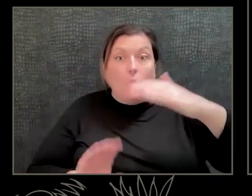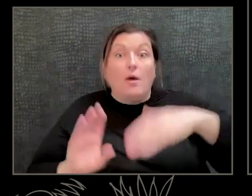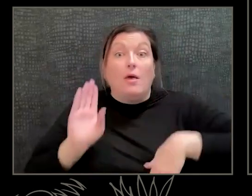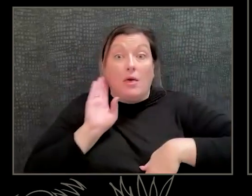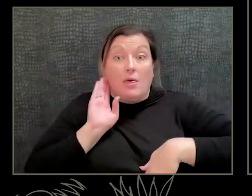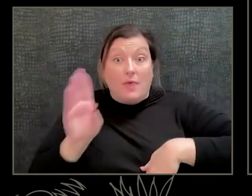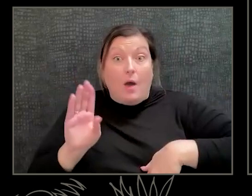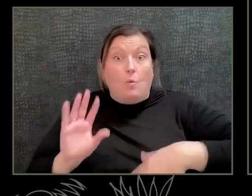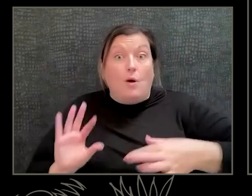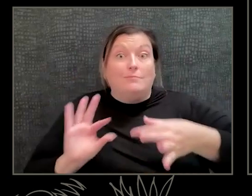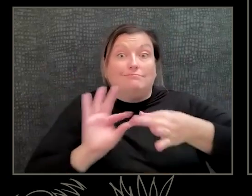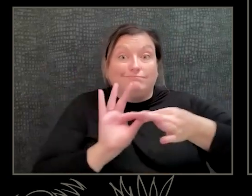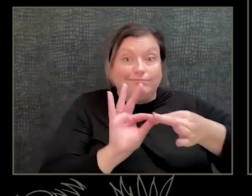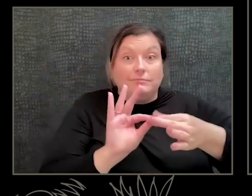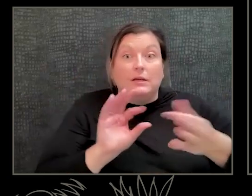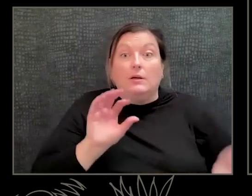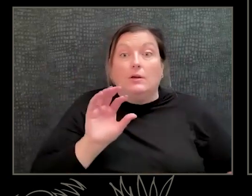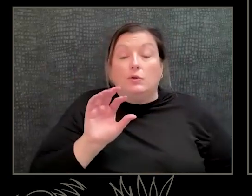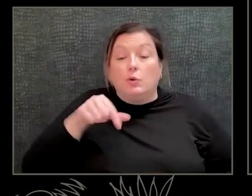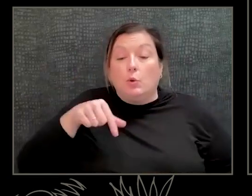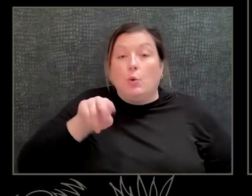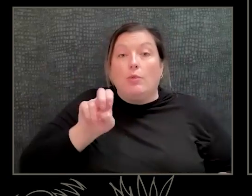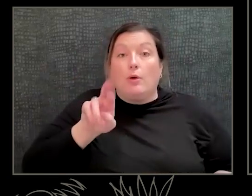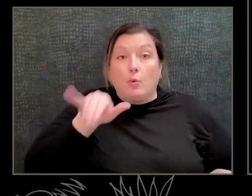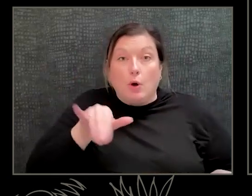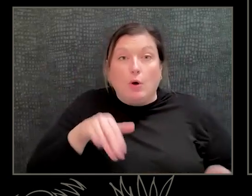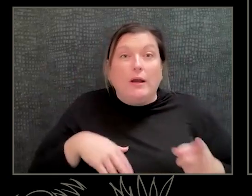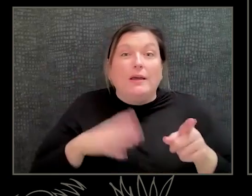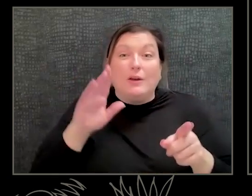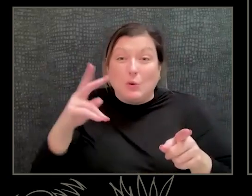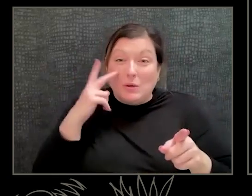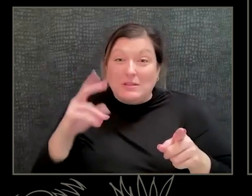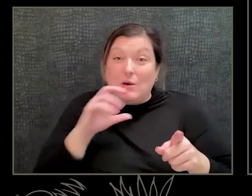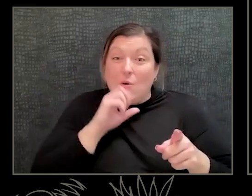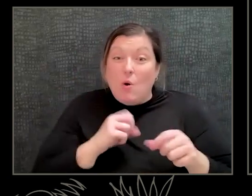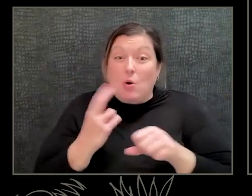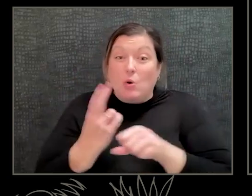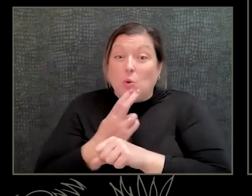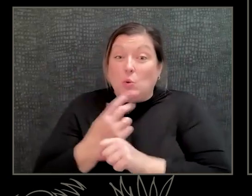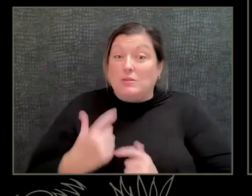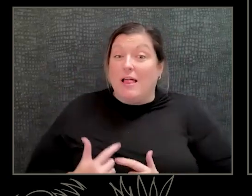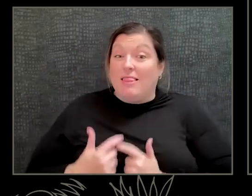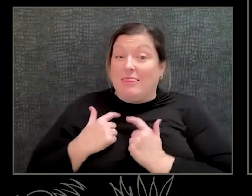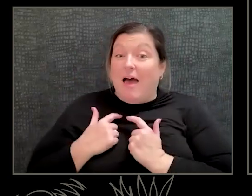query, the same as we've seen in the old use live query hook,